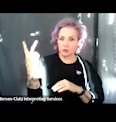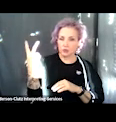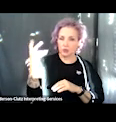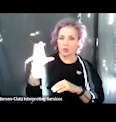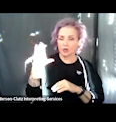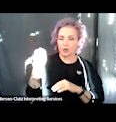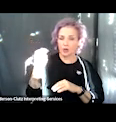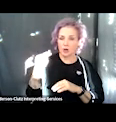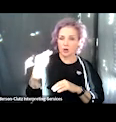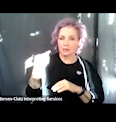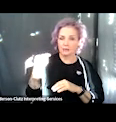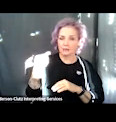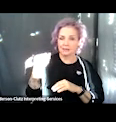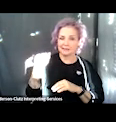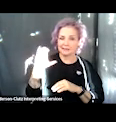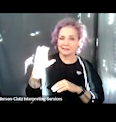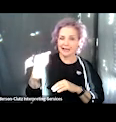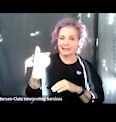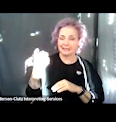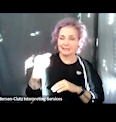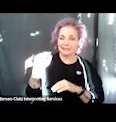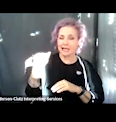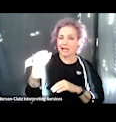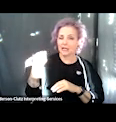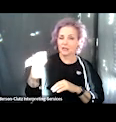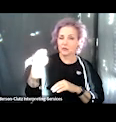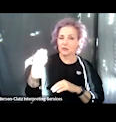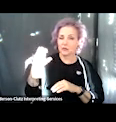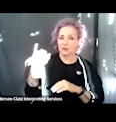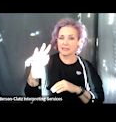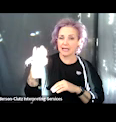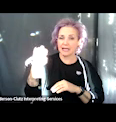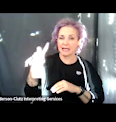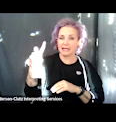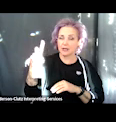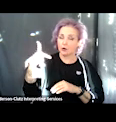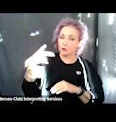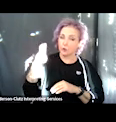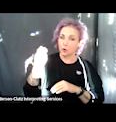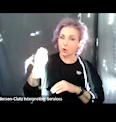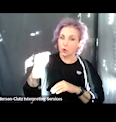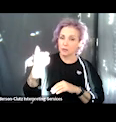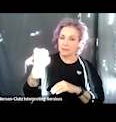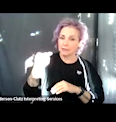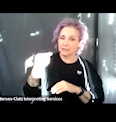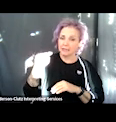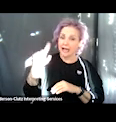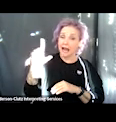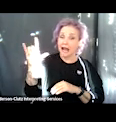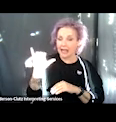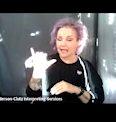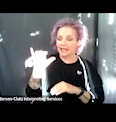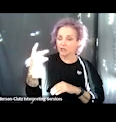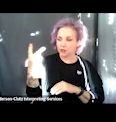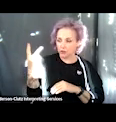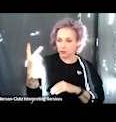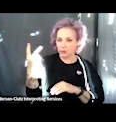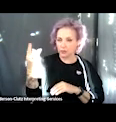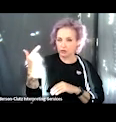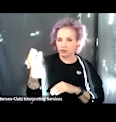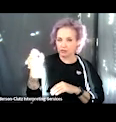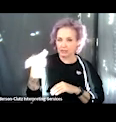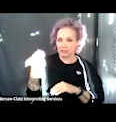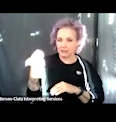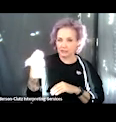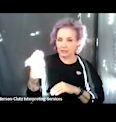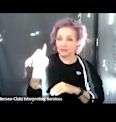this gene and the association between this gene and autism was first discovered in 2006